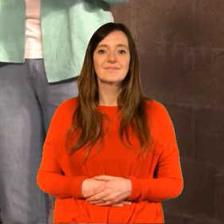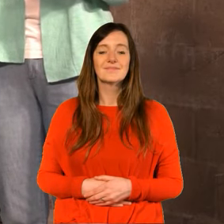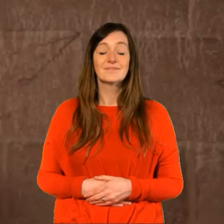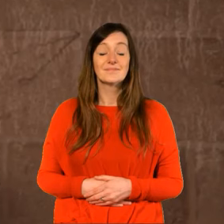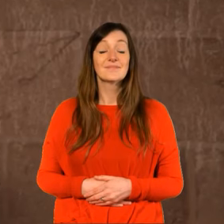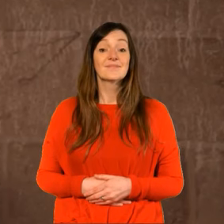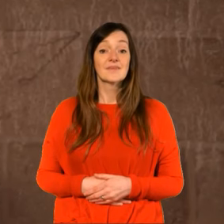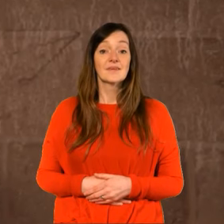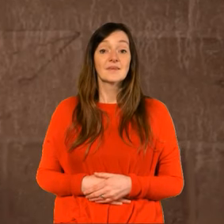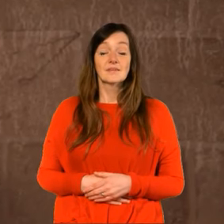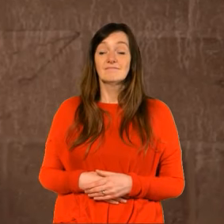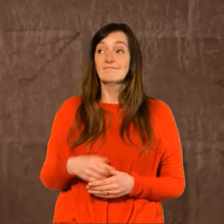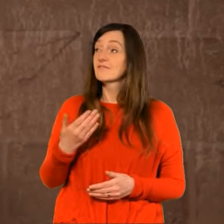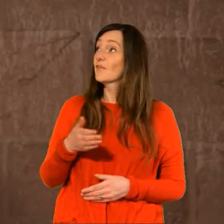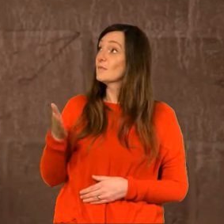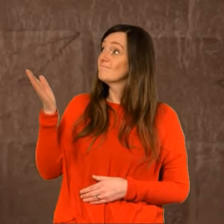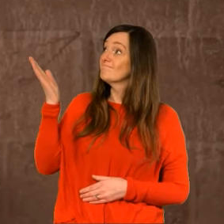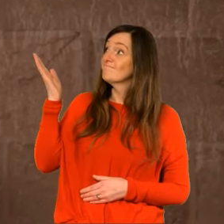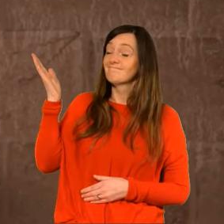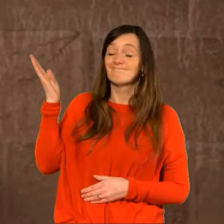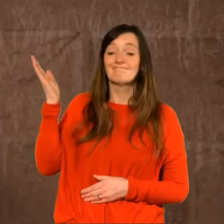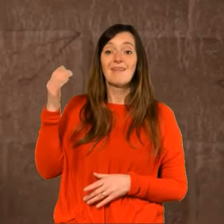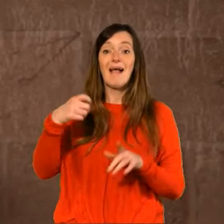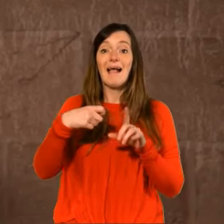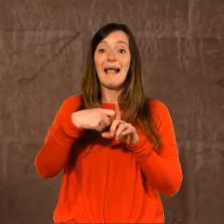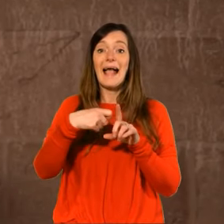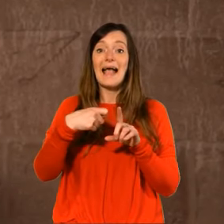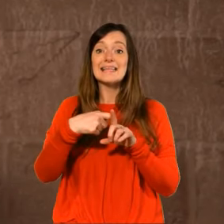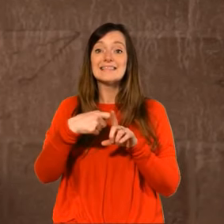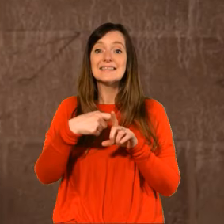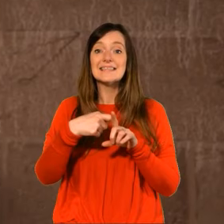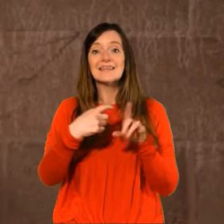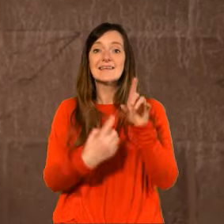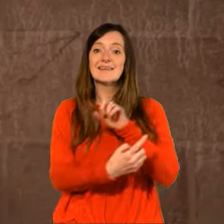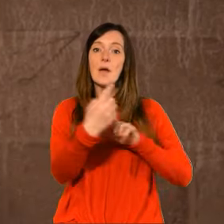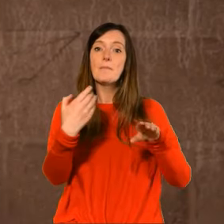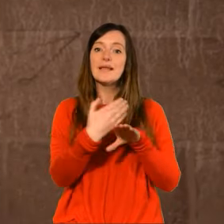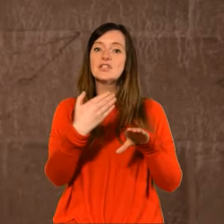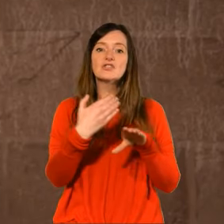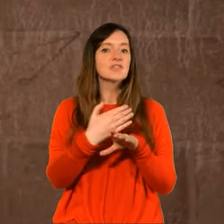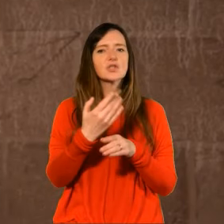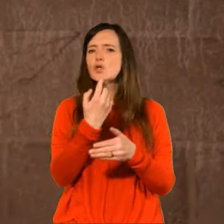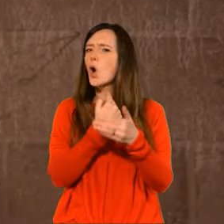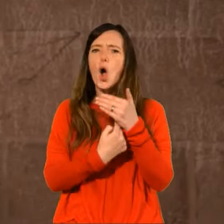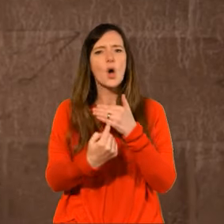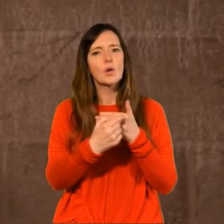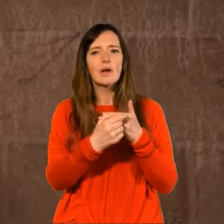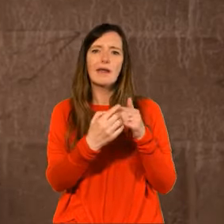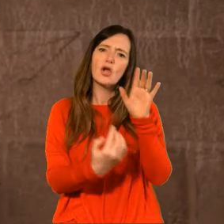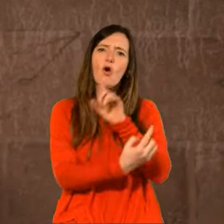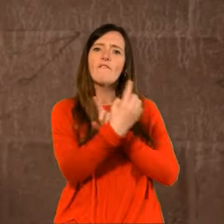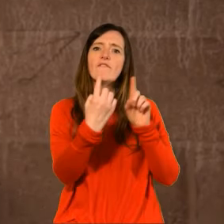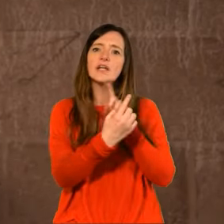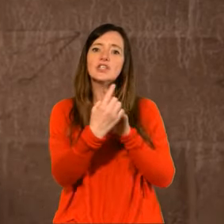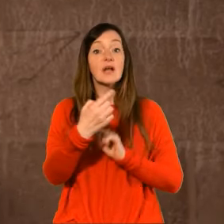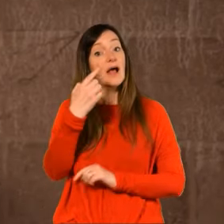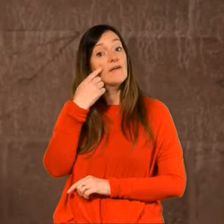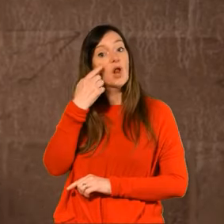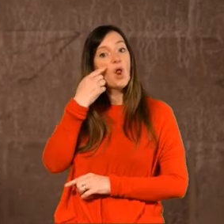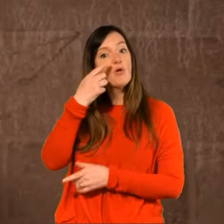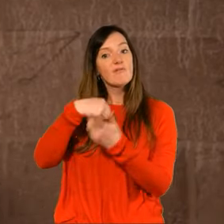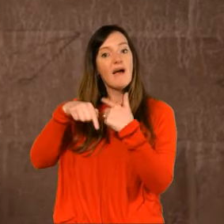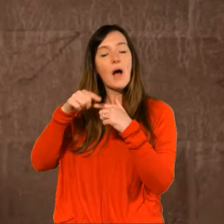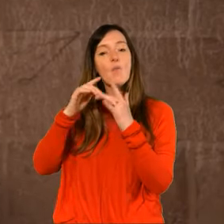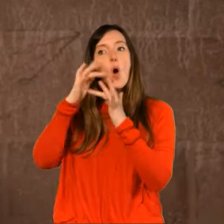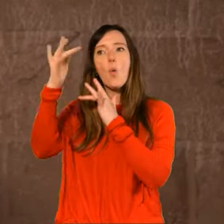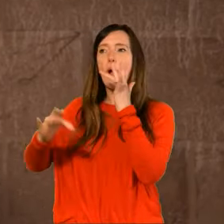Well, as you can see from that video, Keswick Ministries is not just a convention. Do see the Virtually Keswick Convention website for more information about all of those teaching